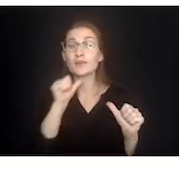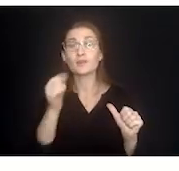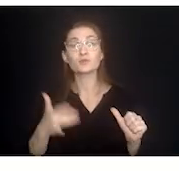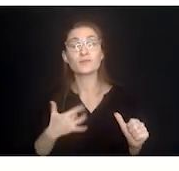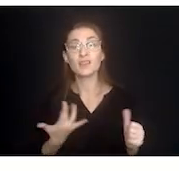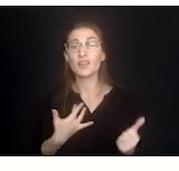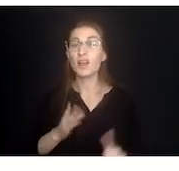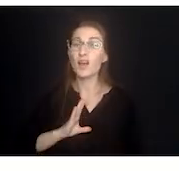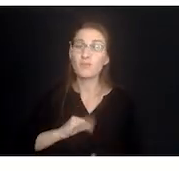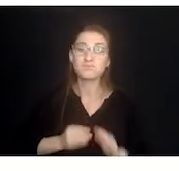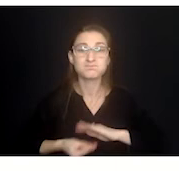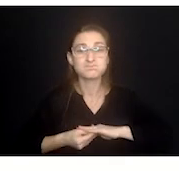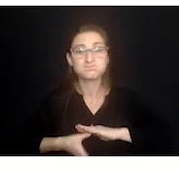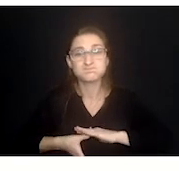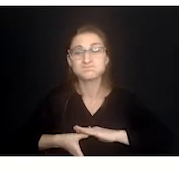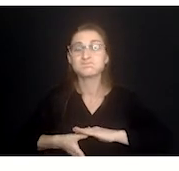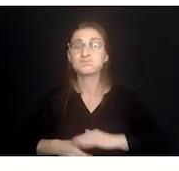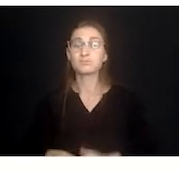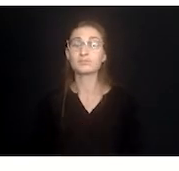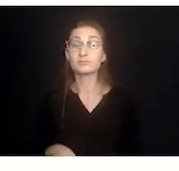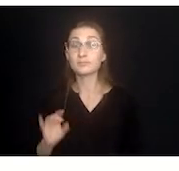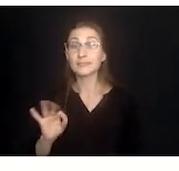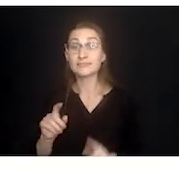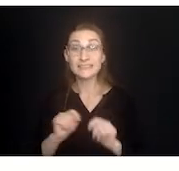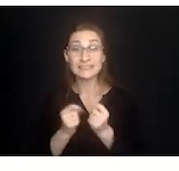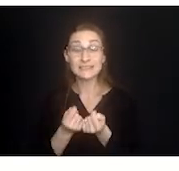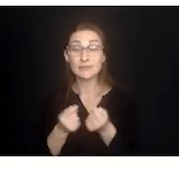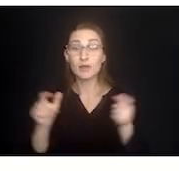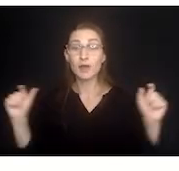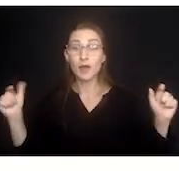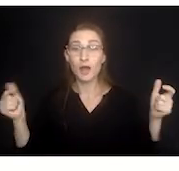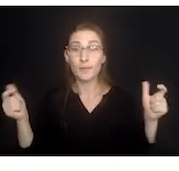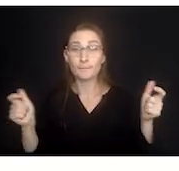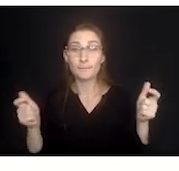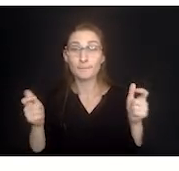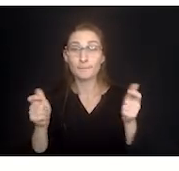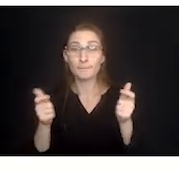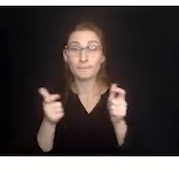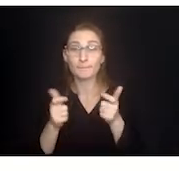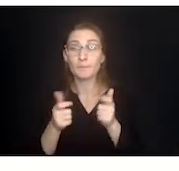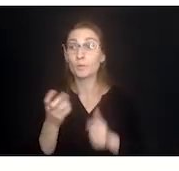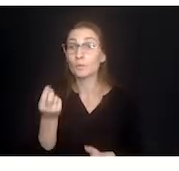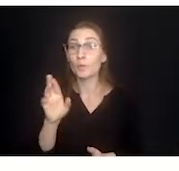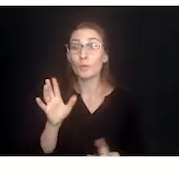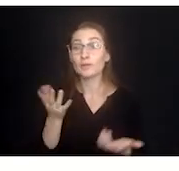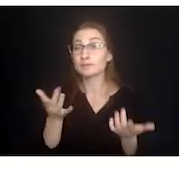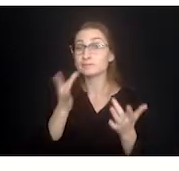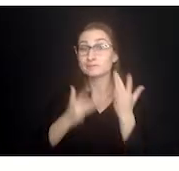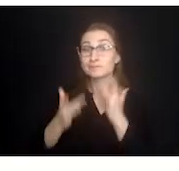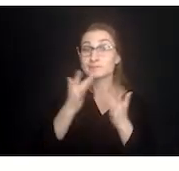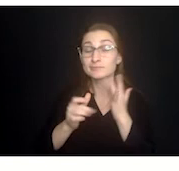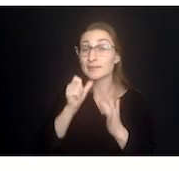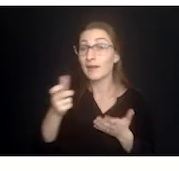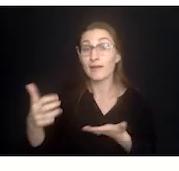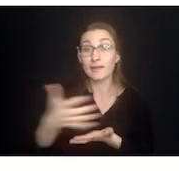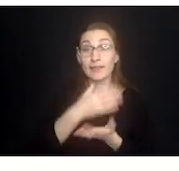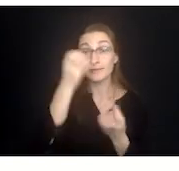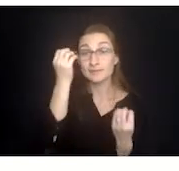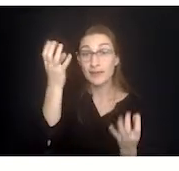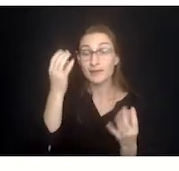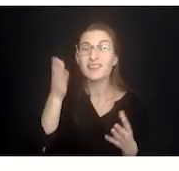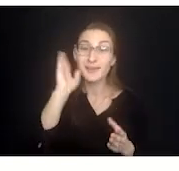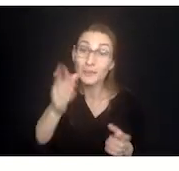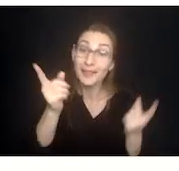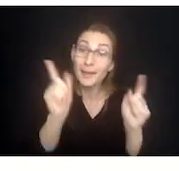there. Try not to get discouraged if your team begins to dwindle and slack off on collecting data